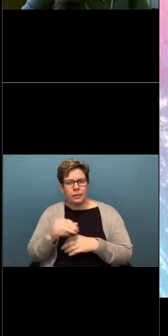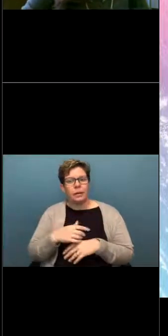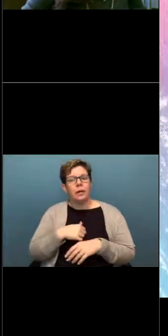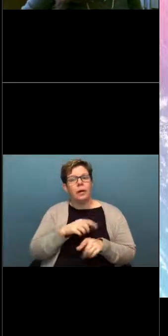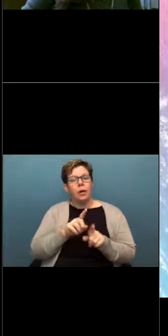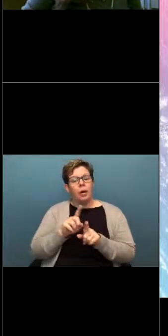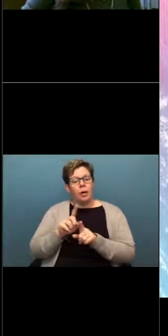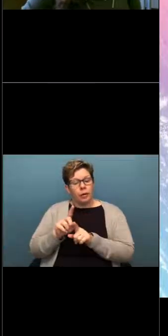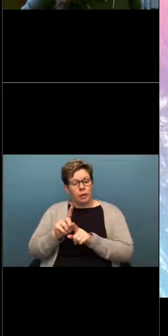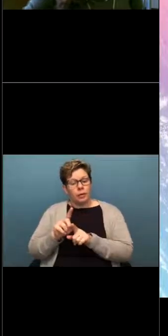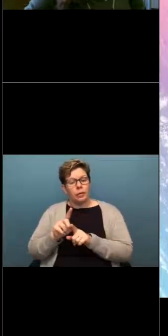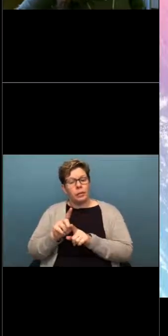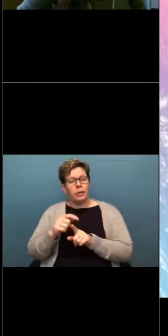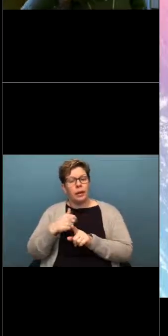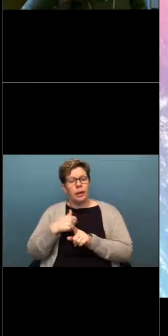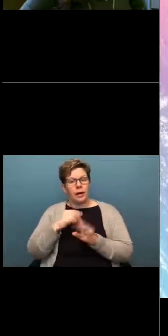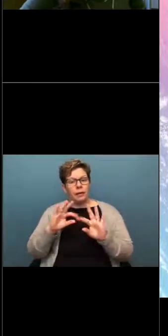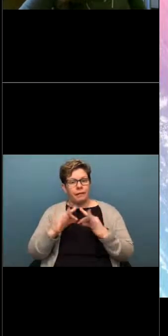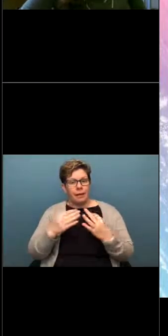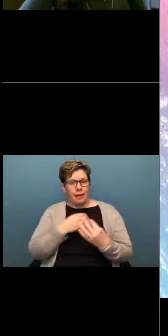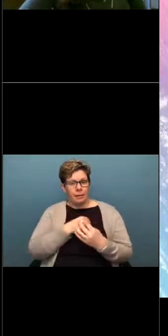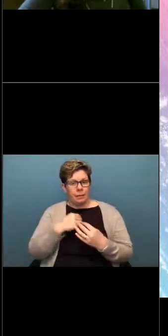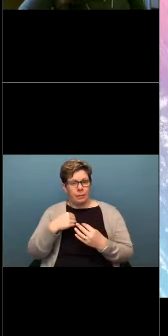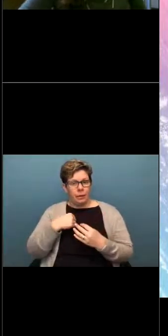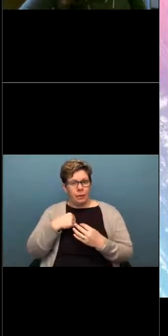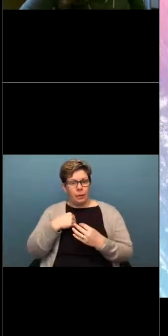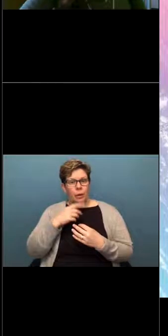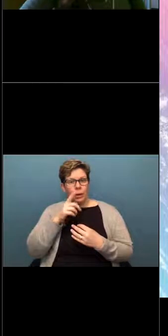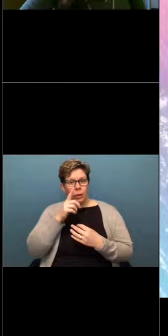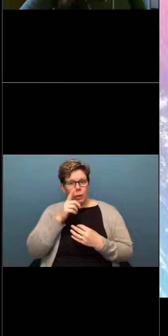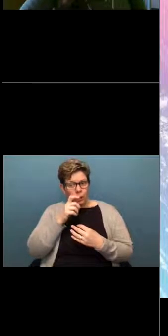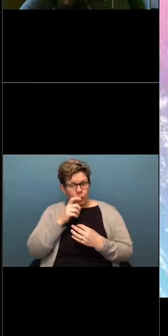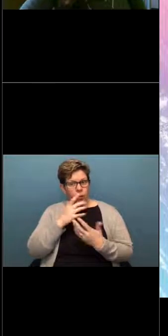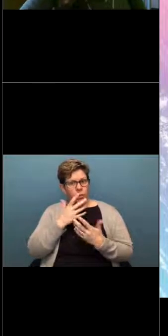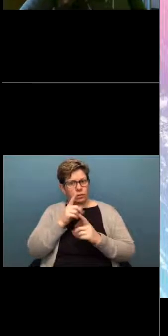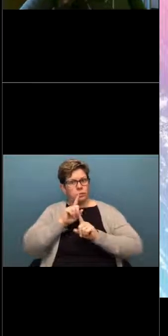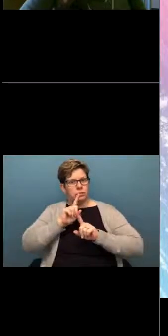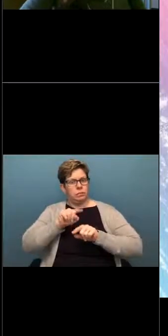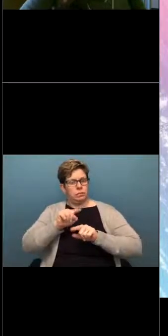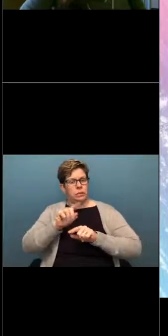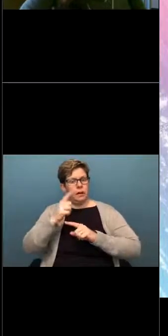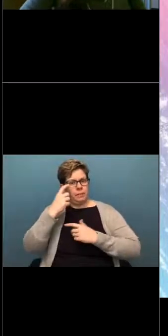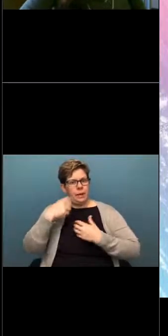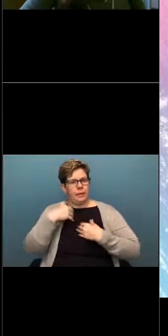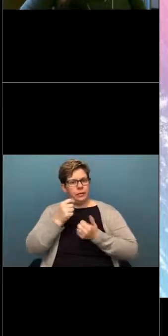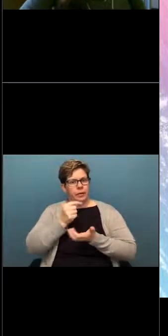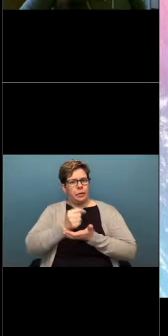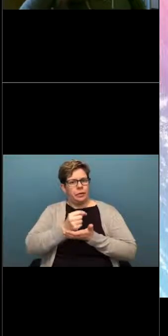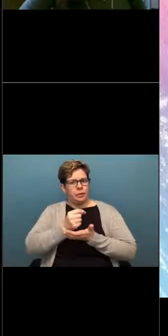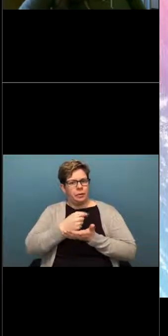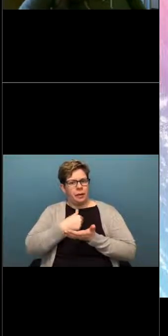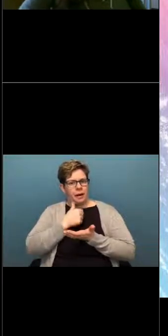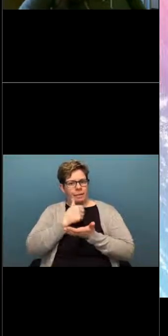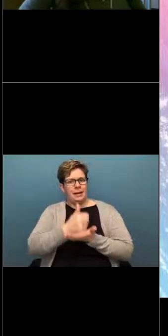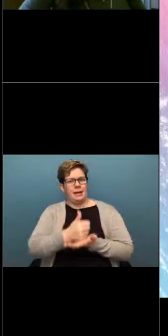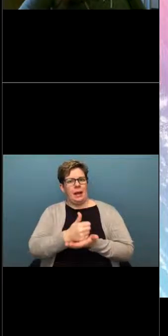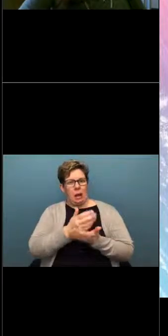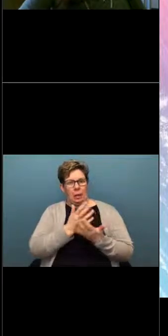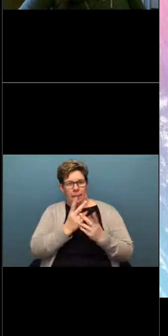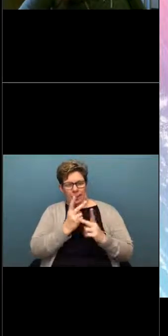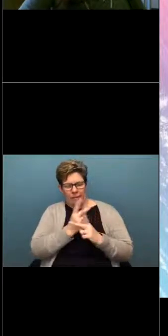a family member of someone who's receiving some mental health care treatment and services, and I've been helping them